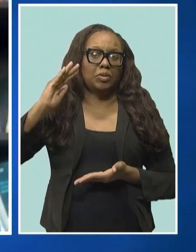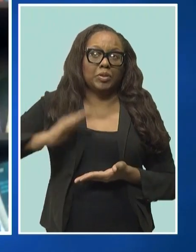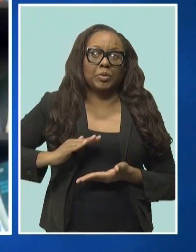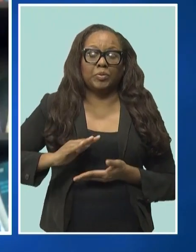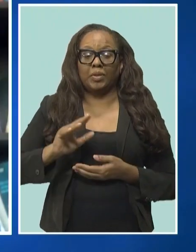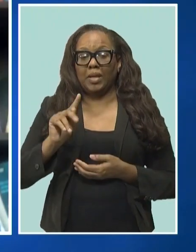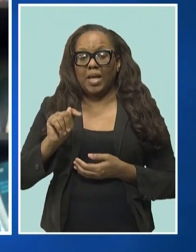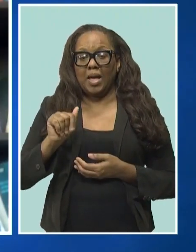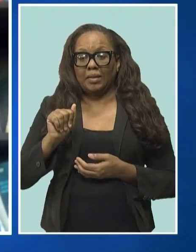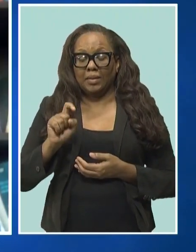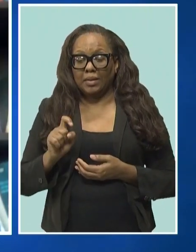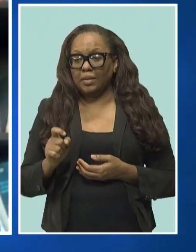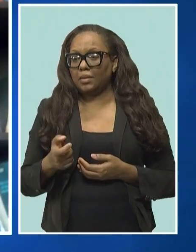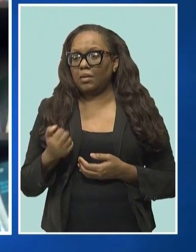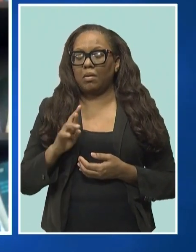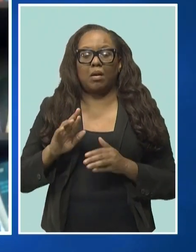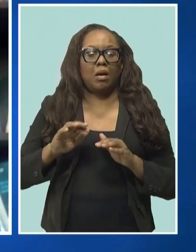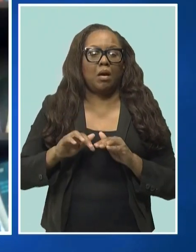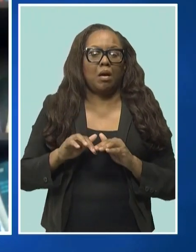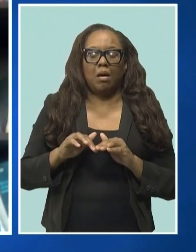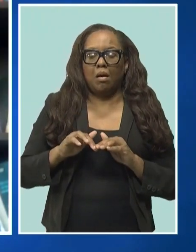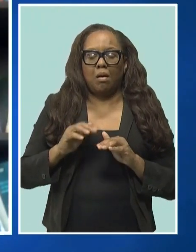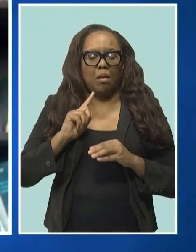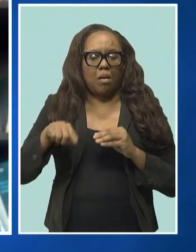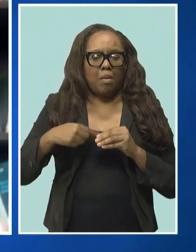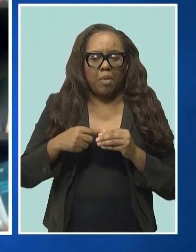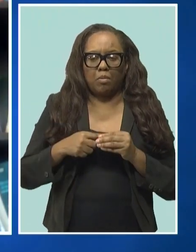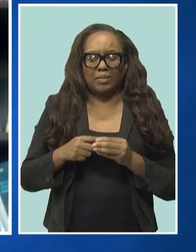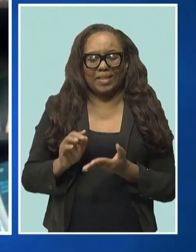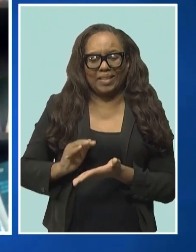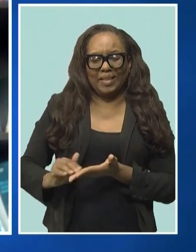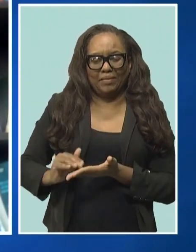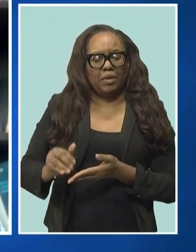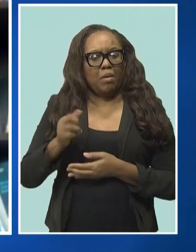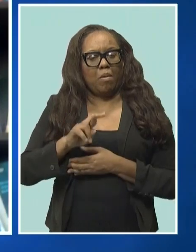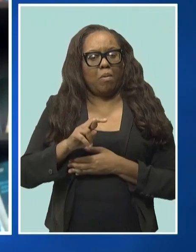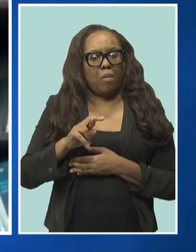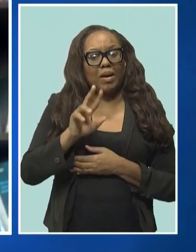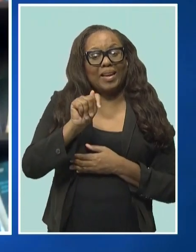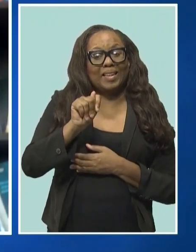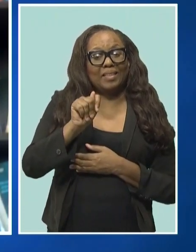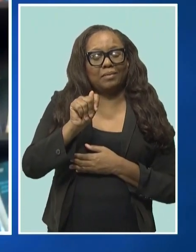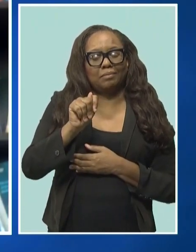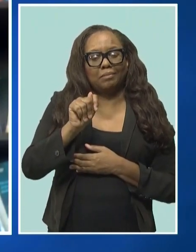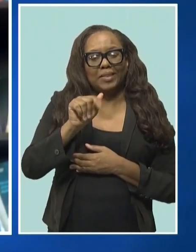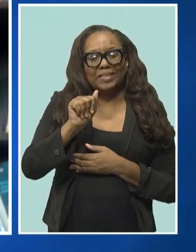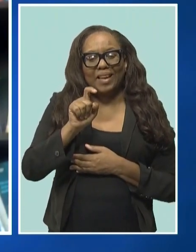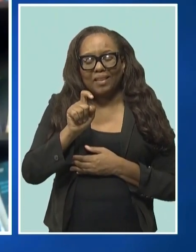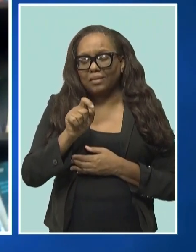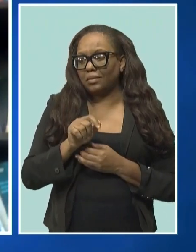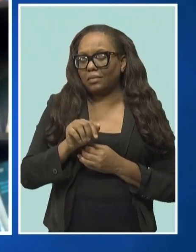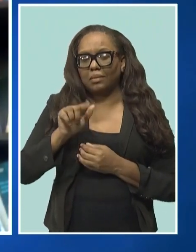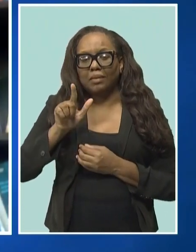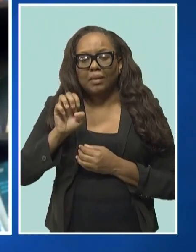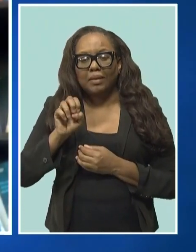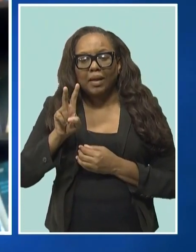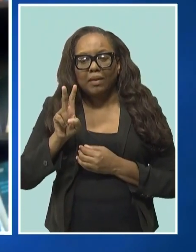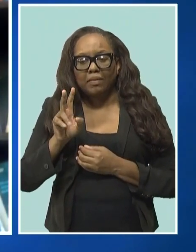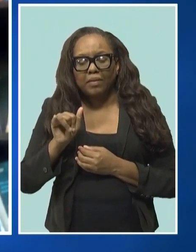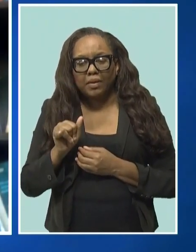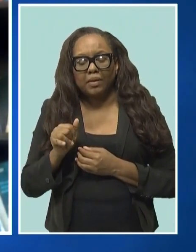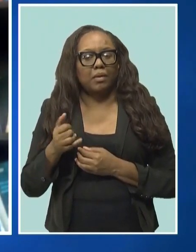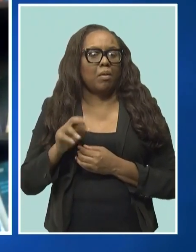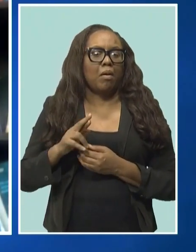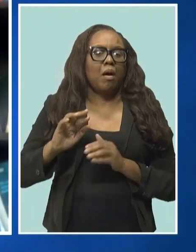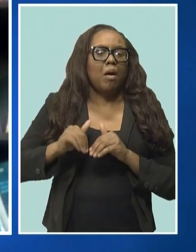or other levies on the goods so as to reduce the cost coming to these suppliers. But of course,